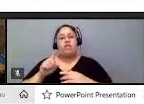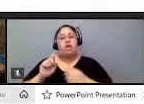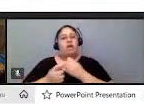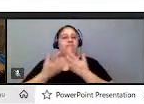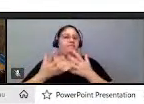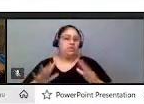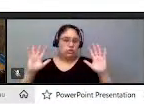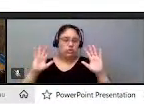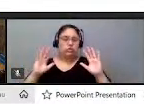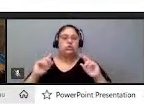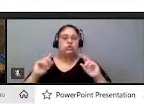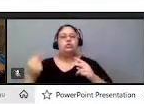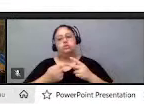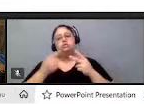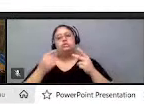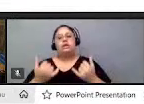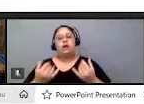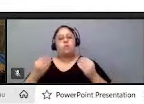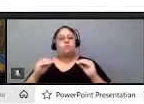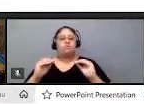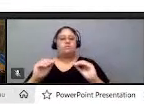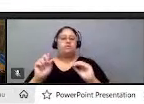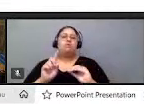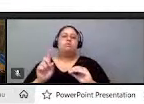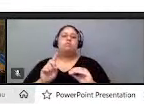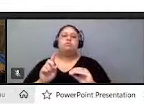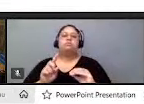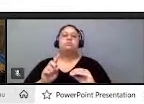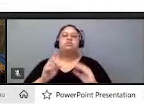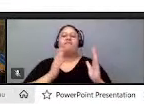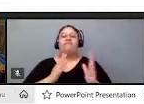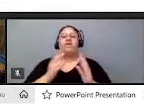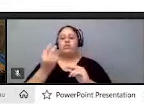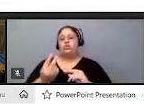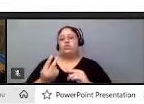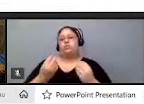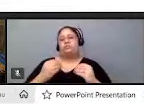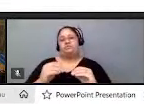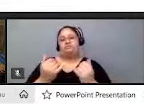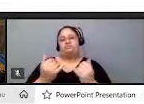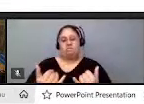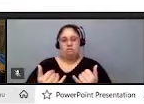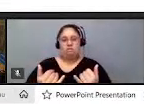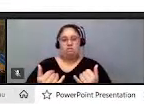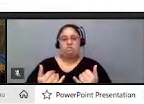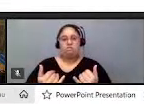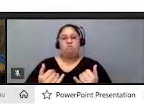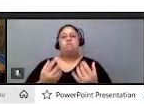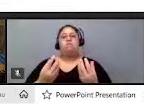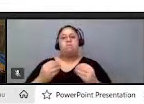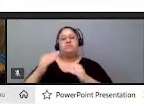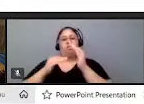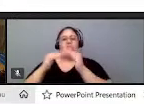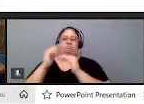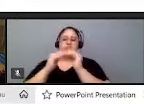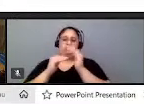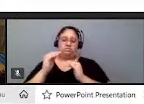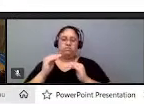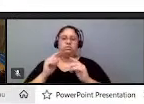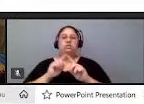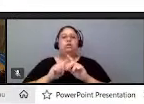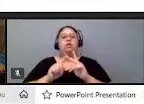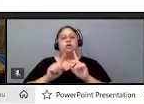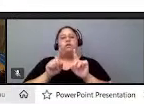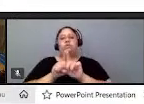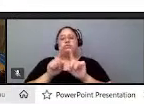happened uh they are now busy with the uh phase two uh of the construction and